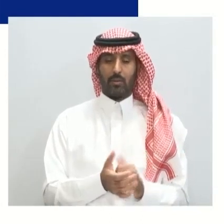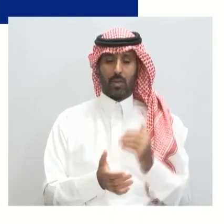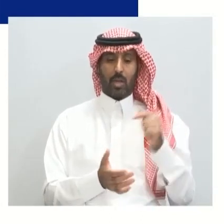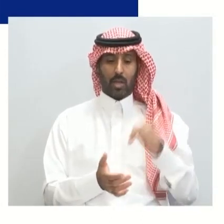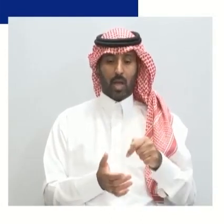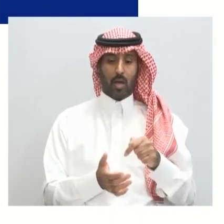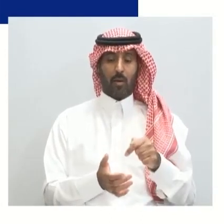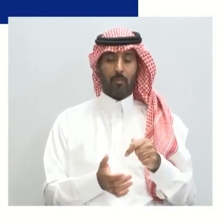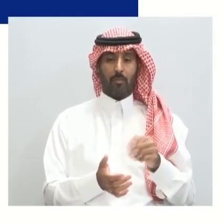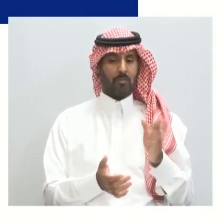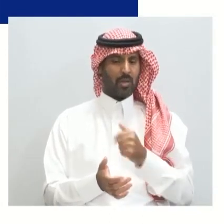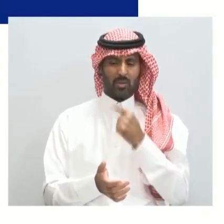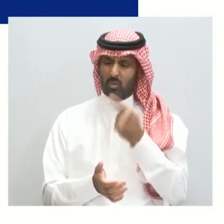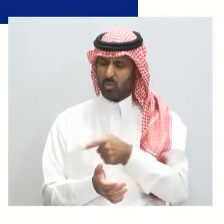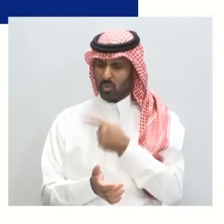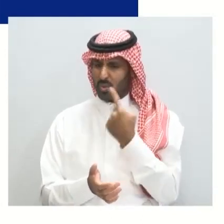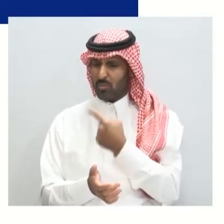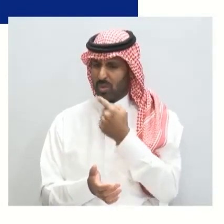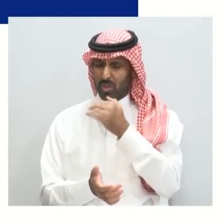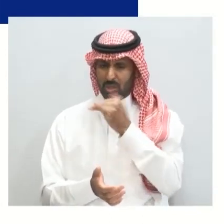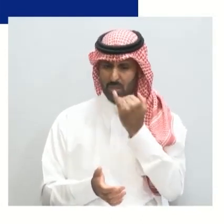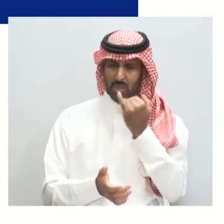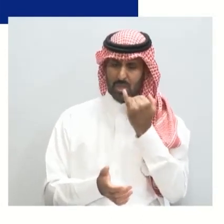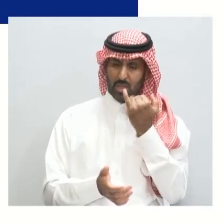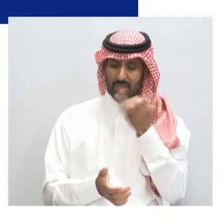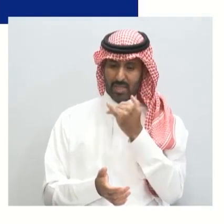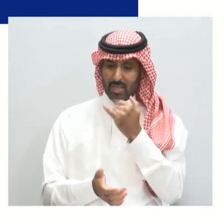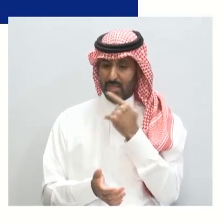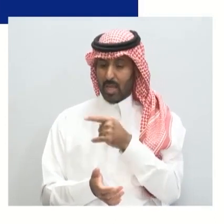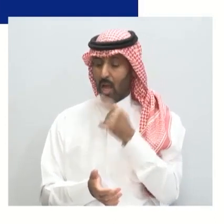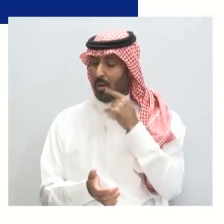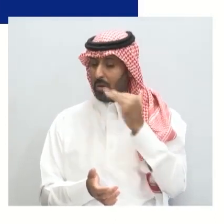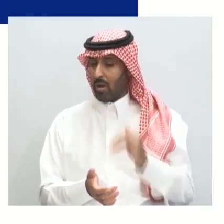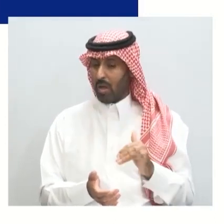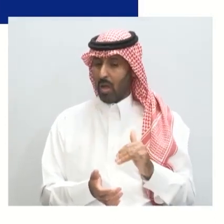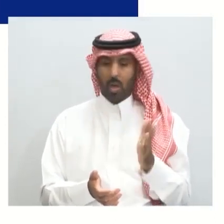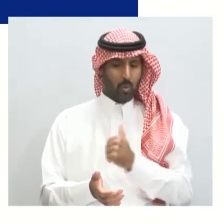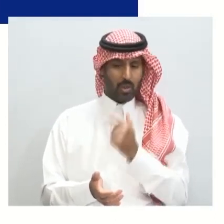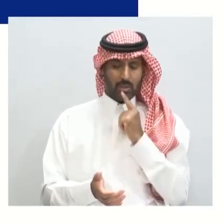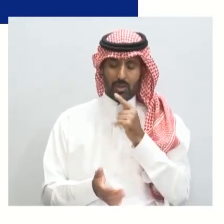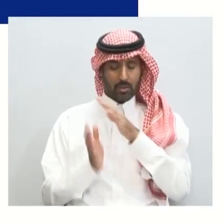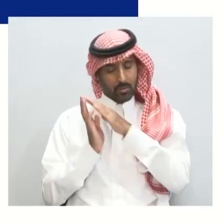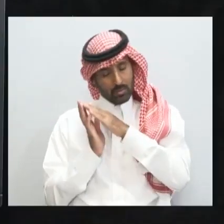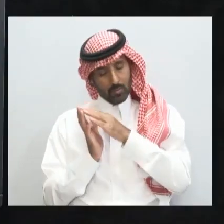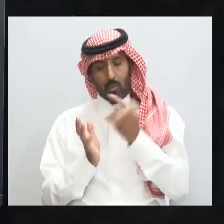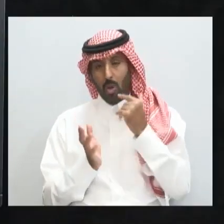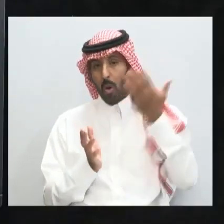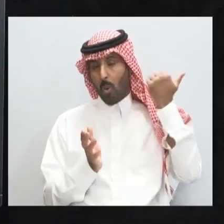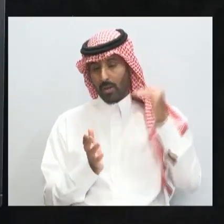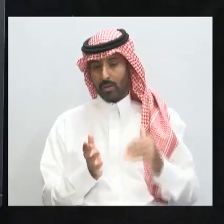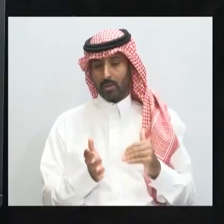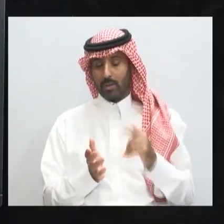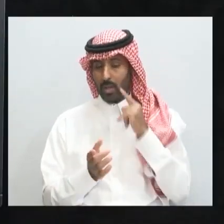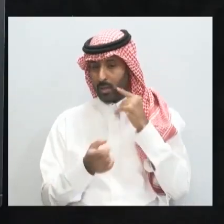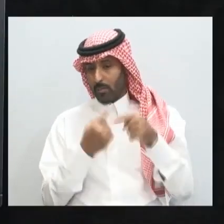Now, I'm not used to speaking English, and we have here, when I was a child, I wouldn't sleep. So this is just